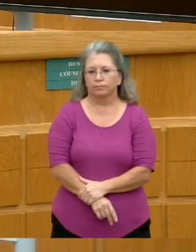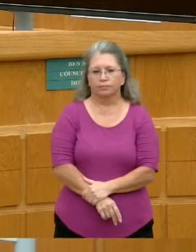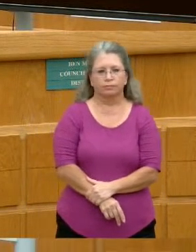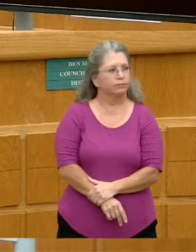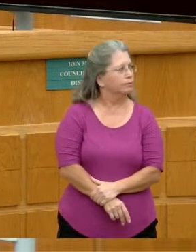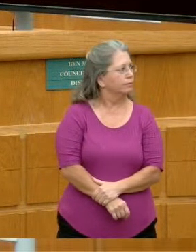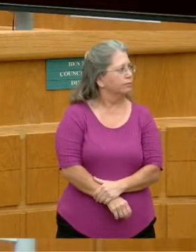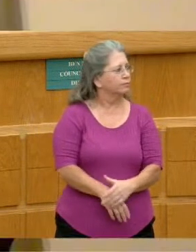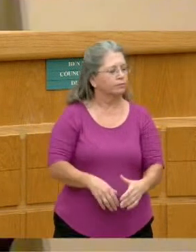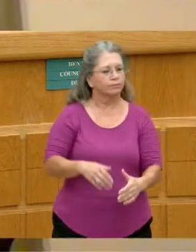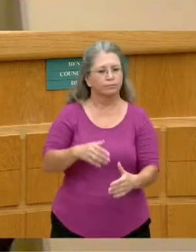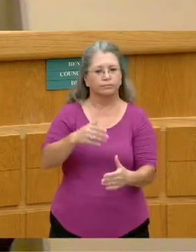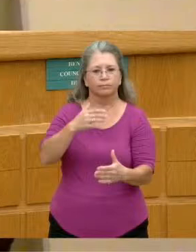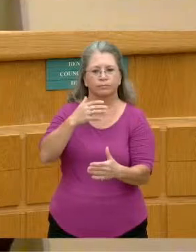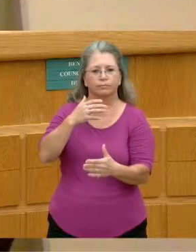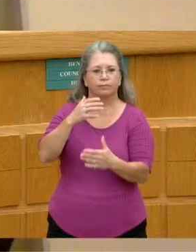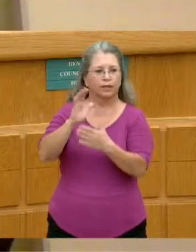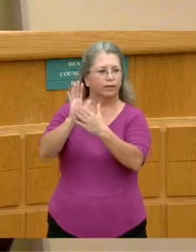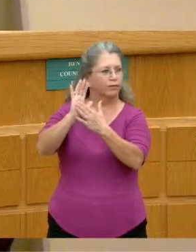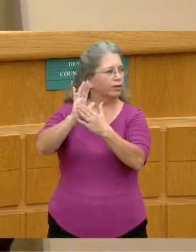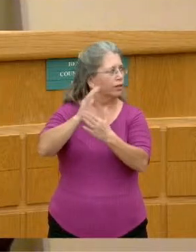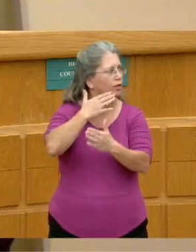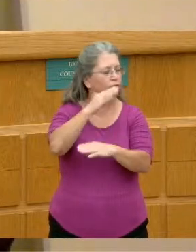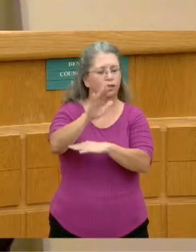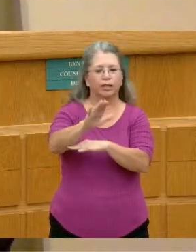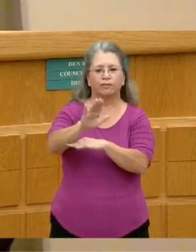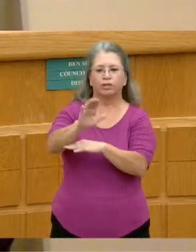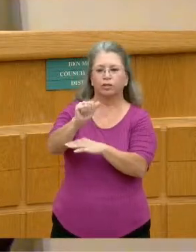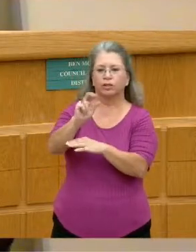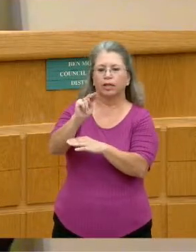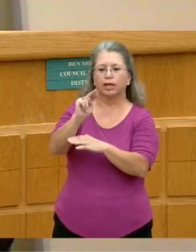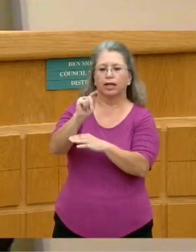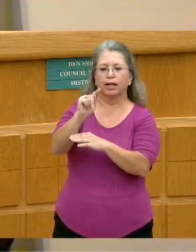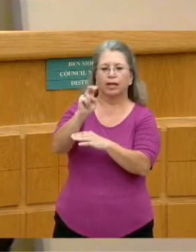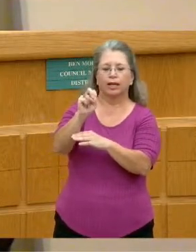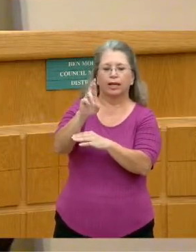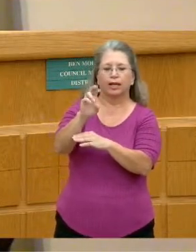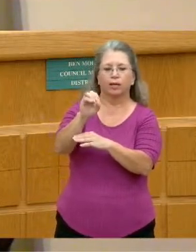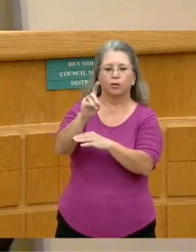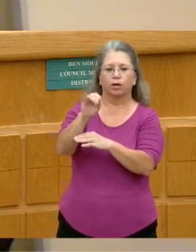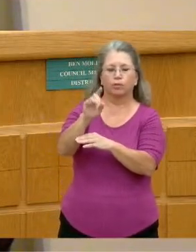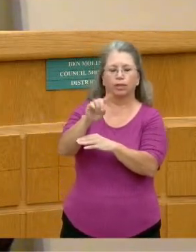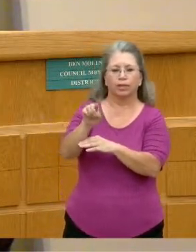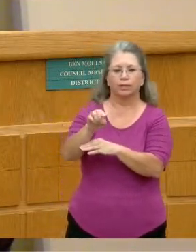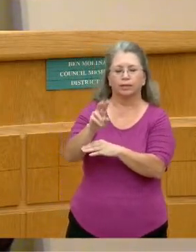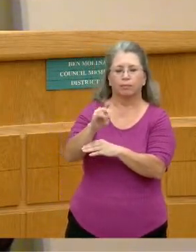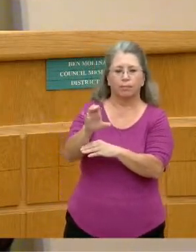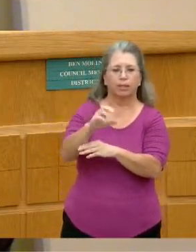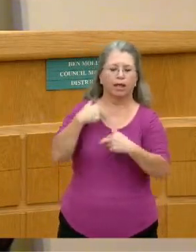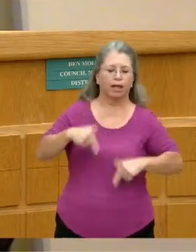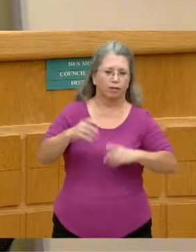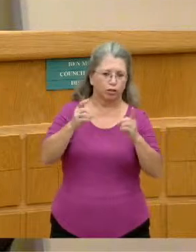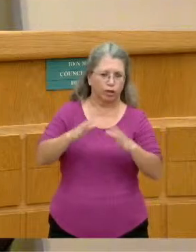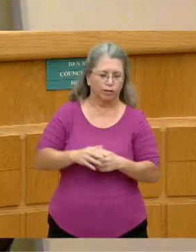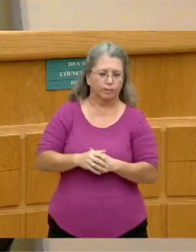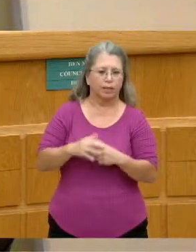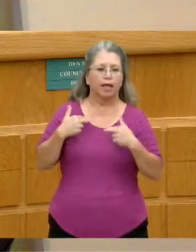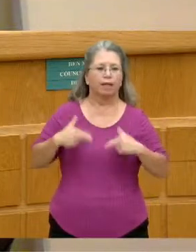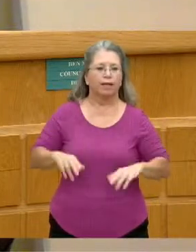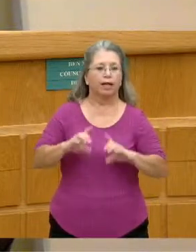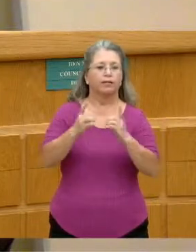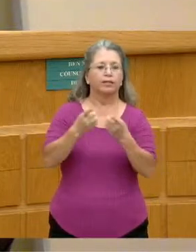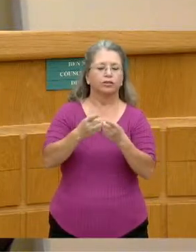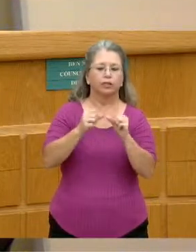Good afternoon. Annette Rodriguez, Public Health Director. The Health District continues to focus